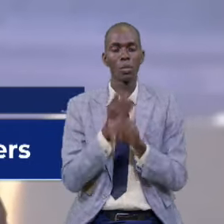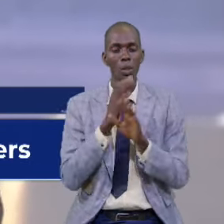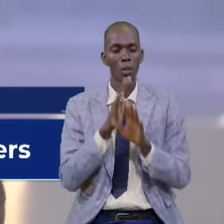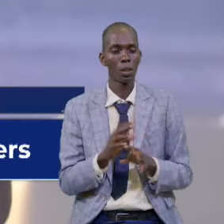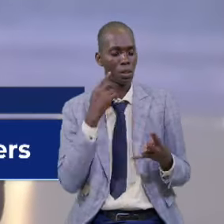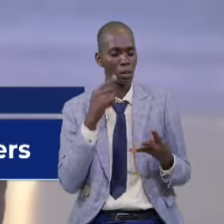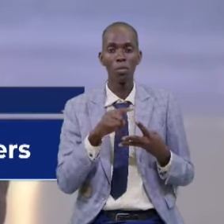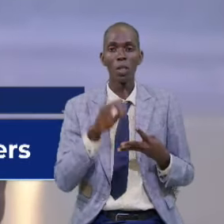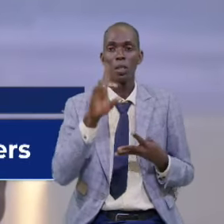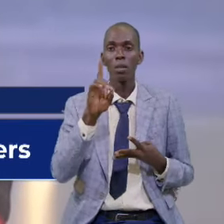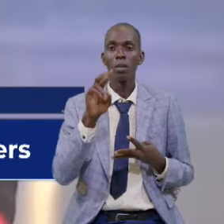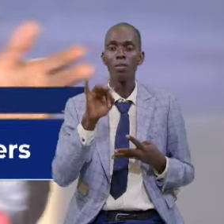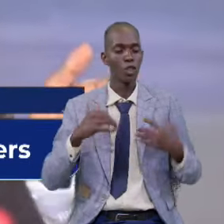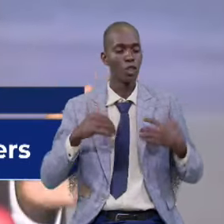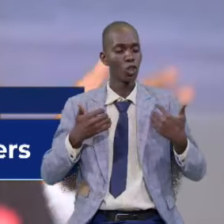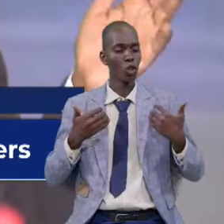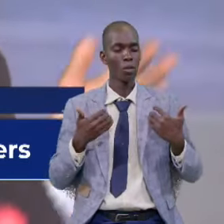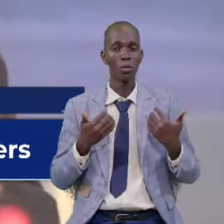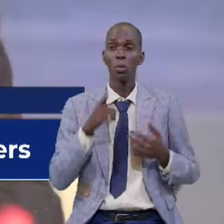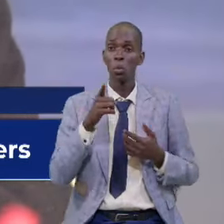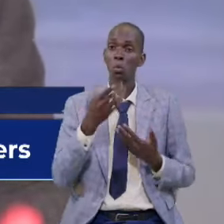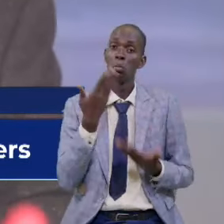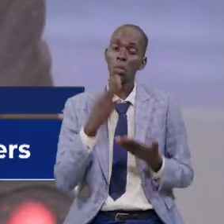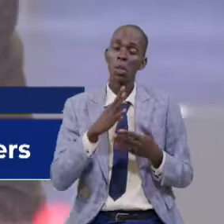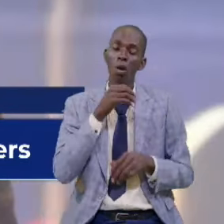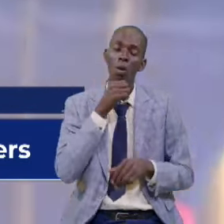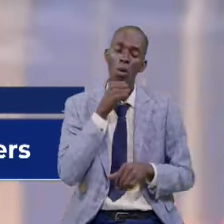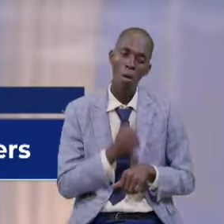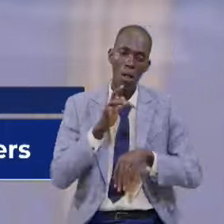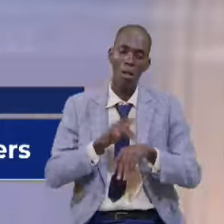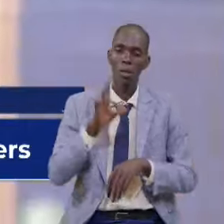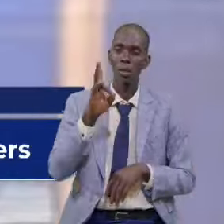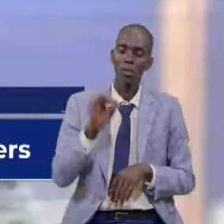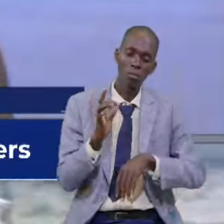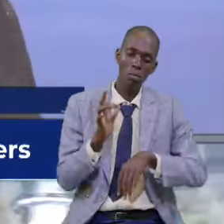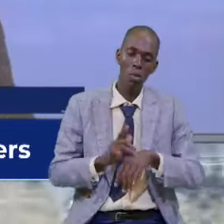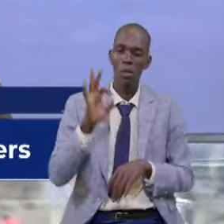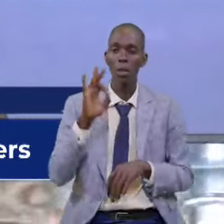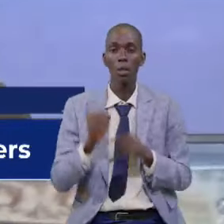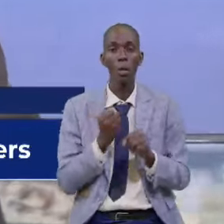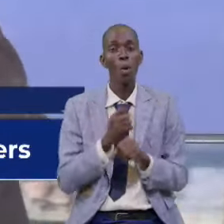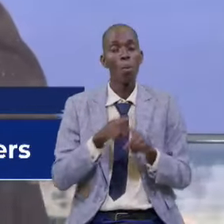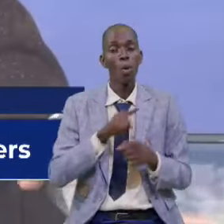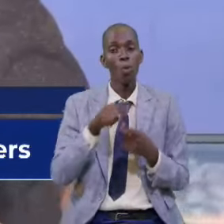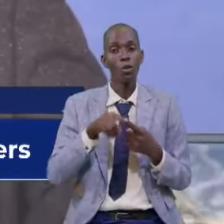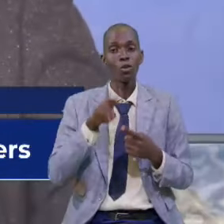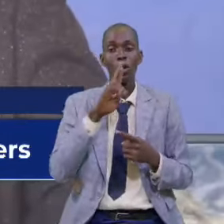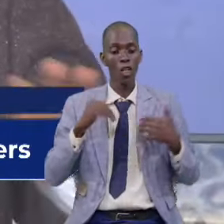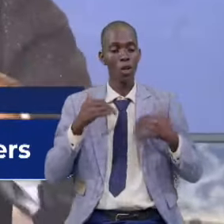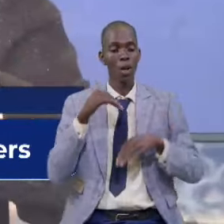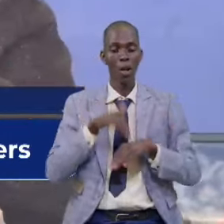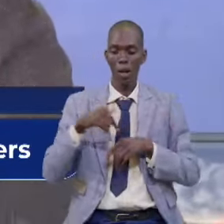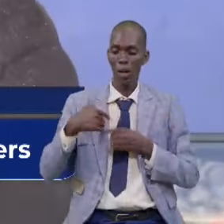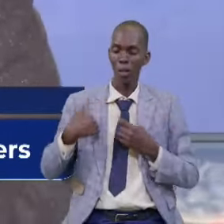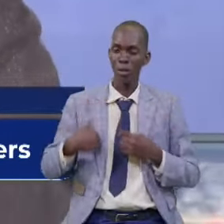at heart. You might be 70, you might be 90, but when you are young at heart, you're still dreaming.